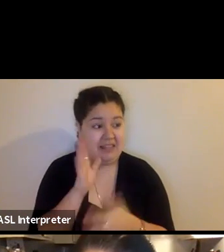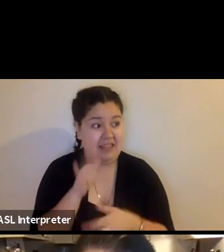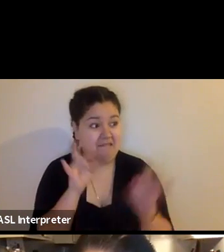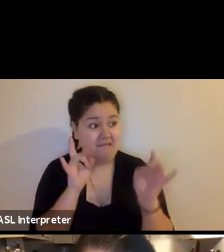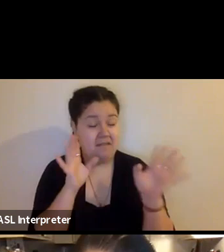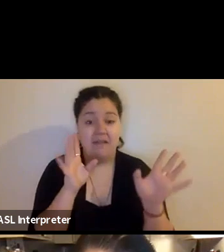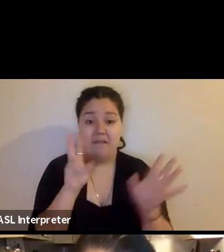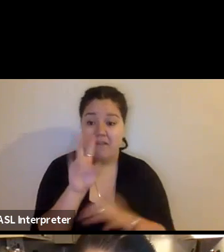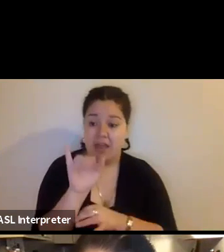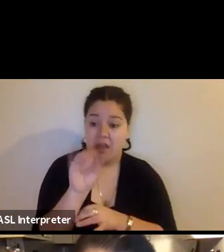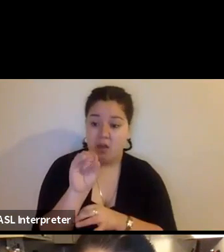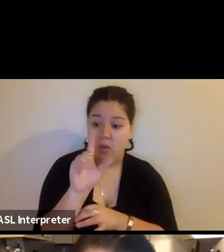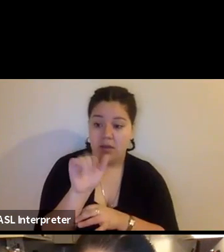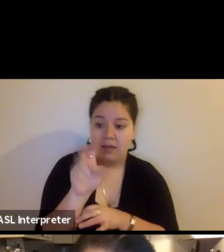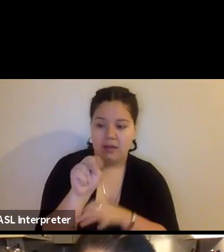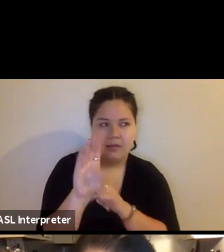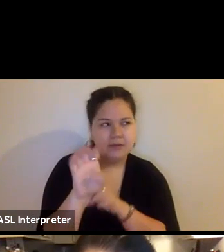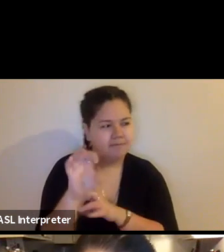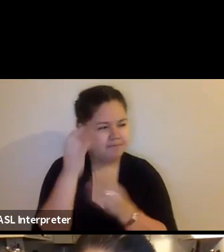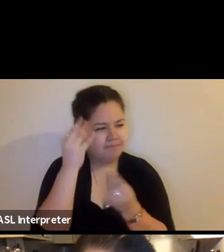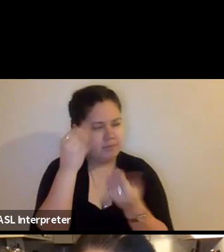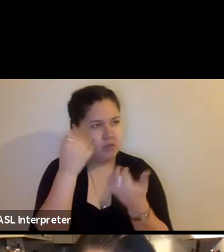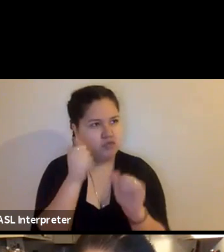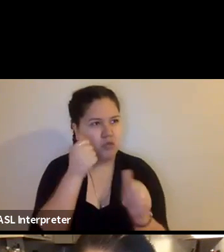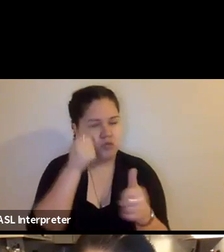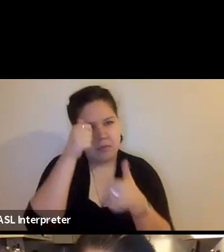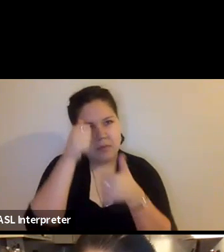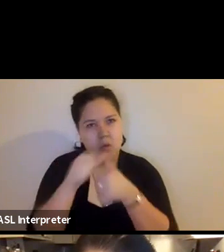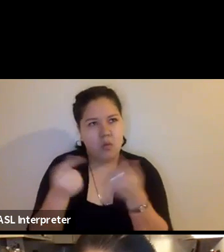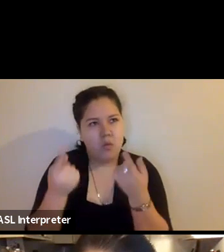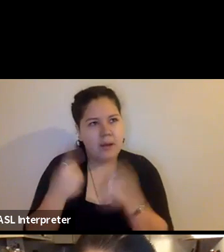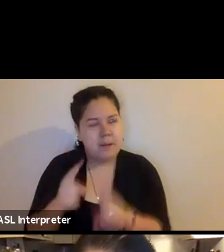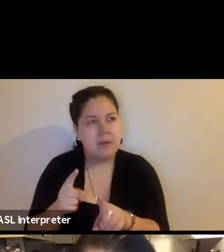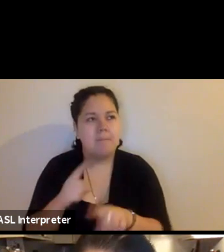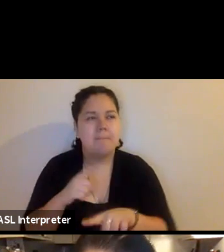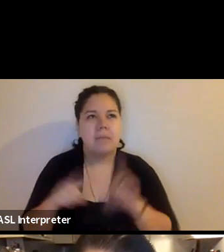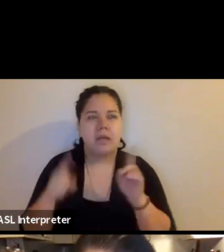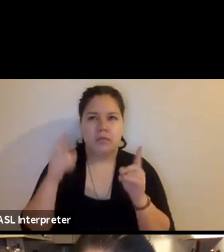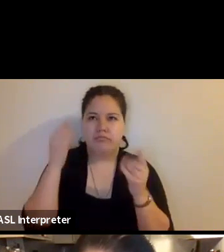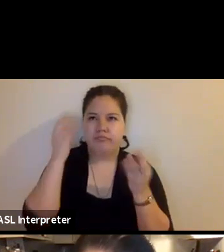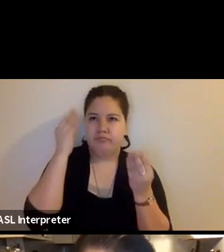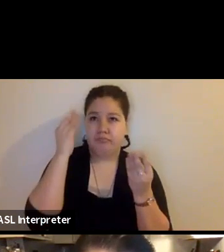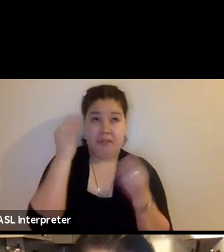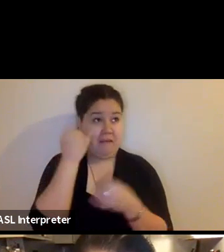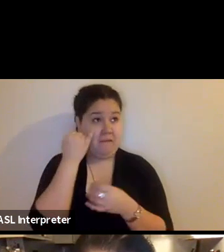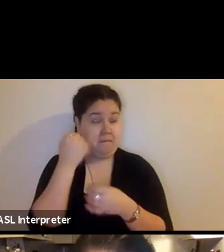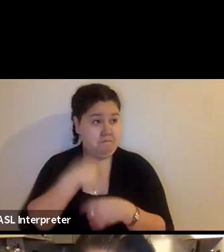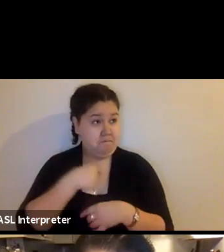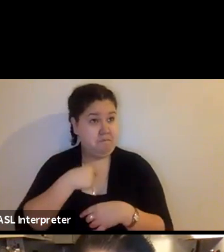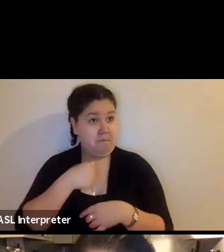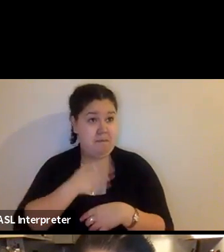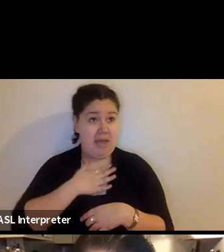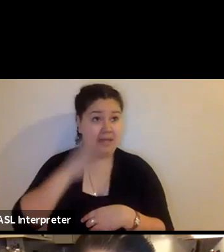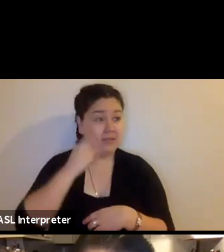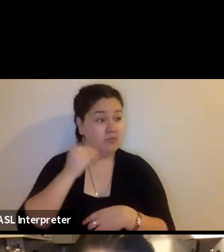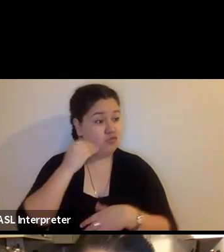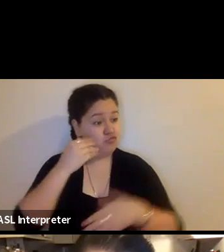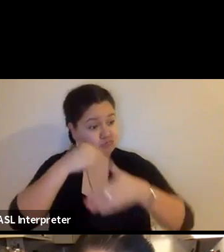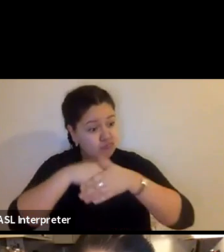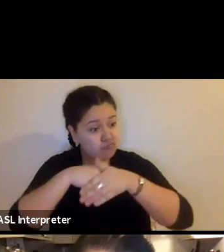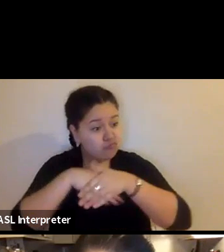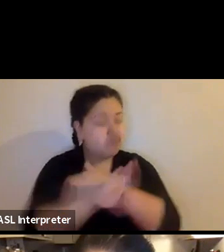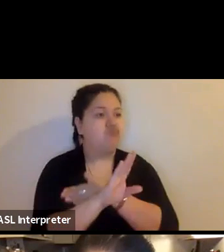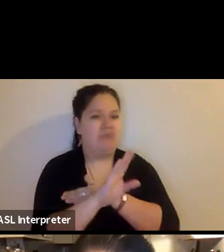I also wonder, is there something empowering in having been there, in being there, in walking in, if